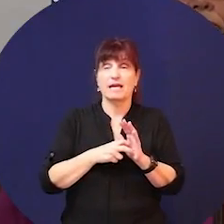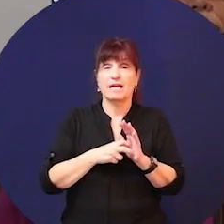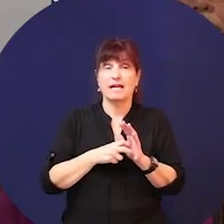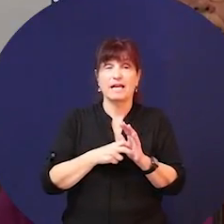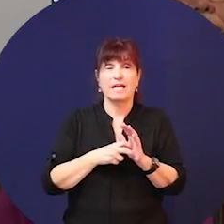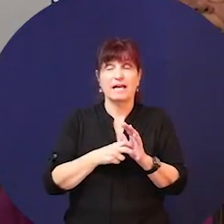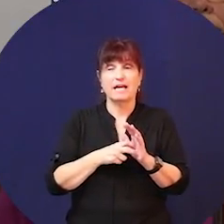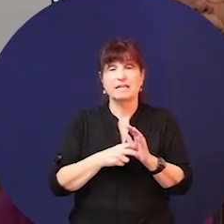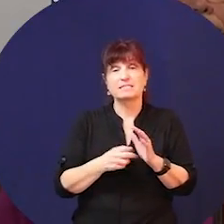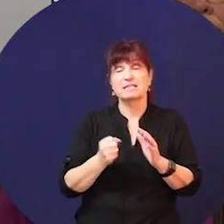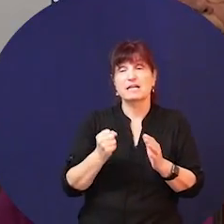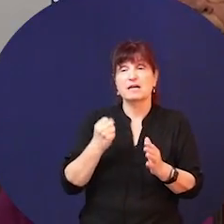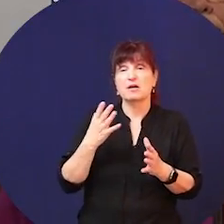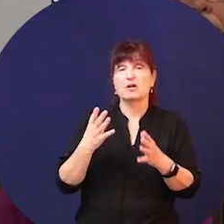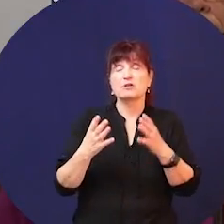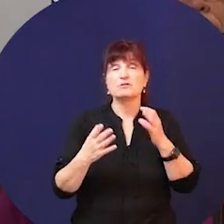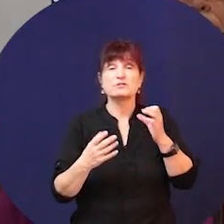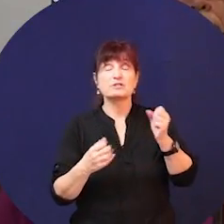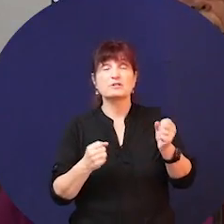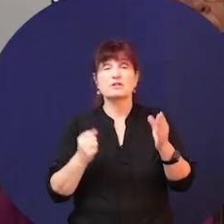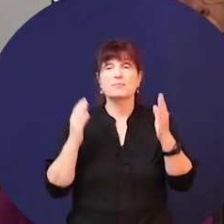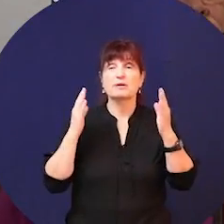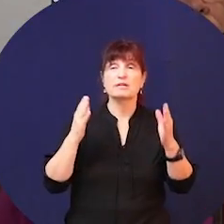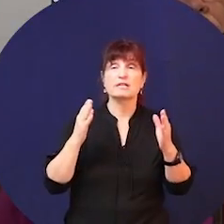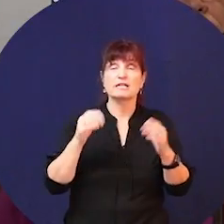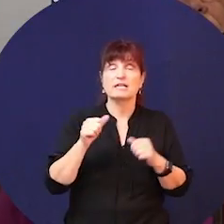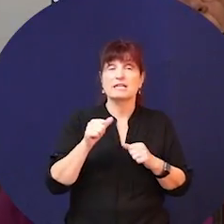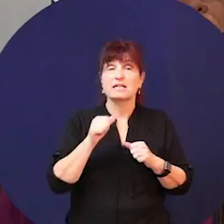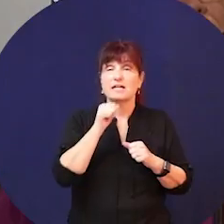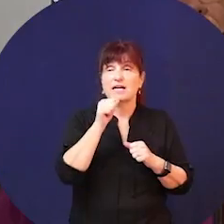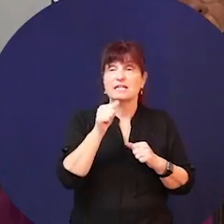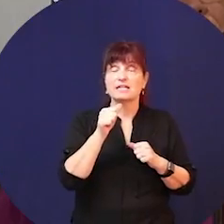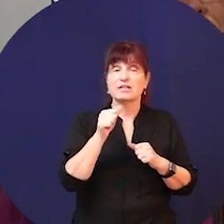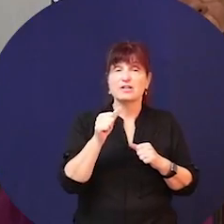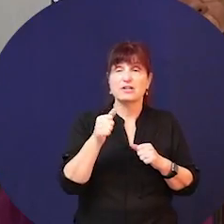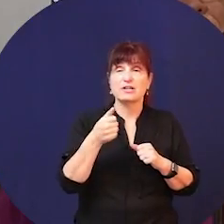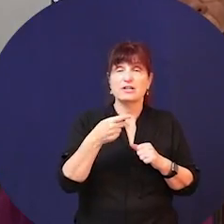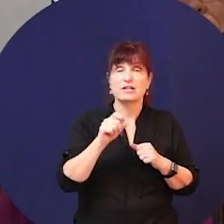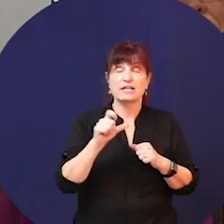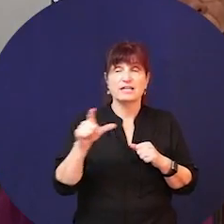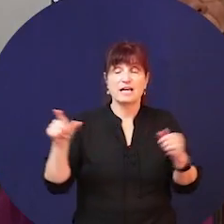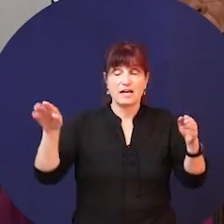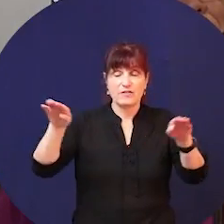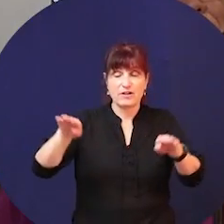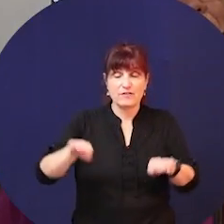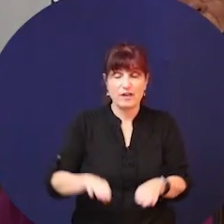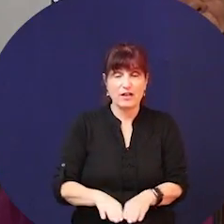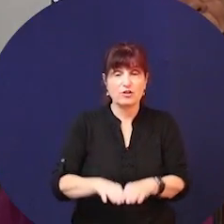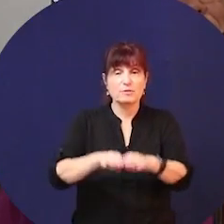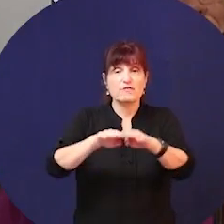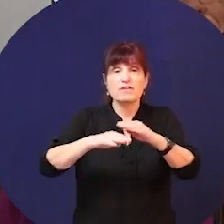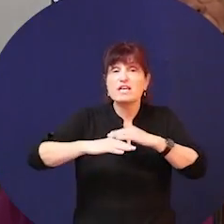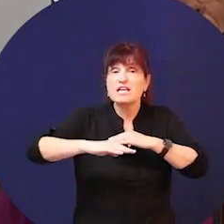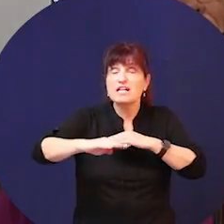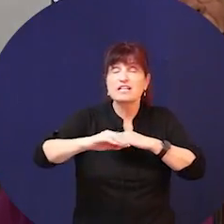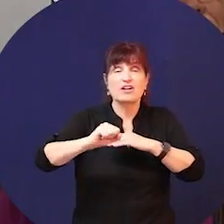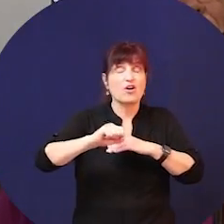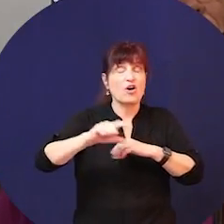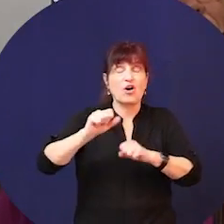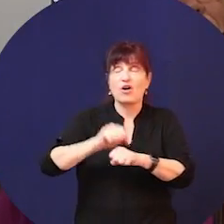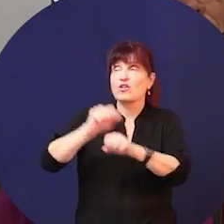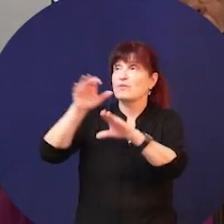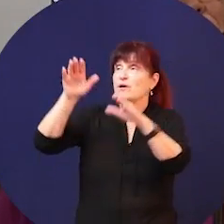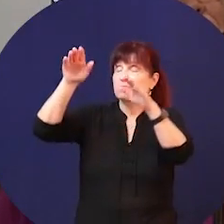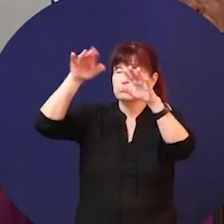to these wonderful readings and not hear Handel's Messiah. Every valley will be made filled in. Every mountain will be